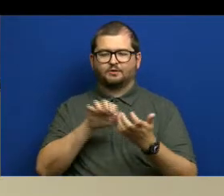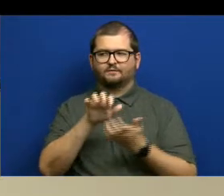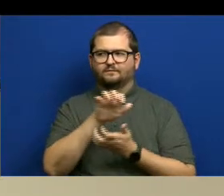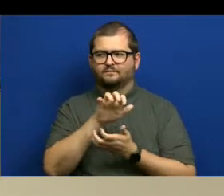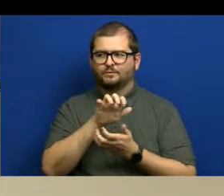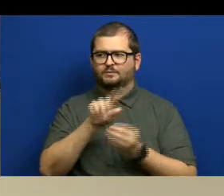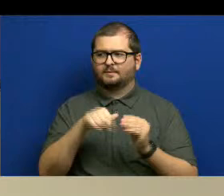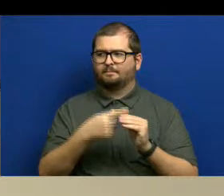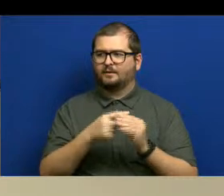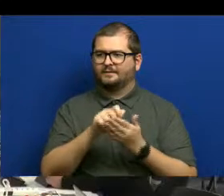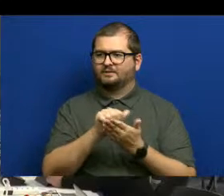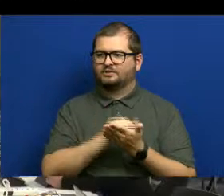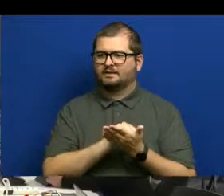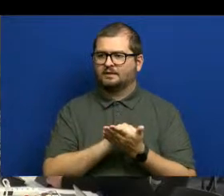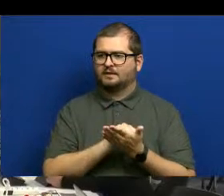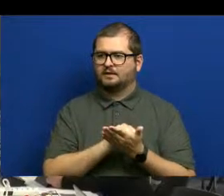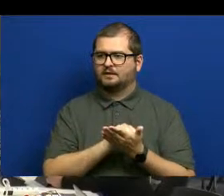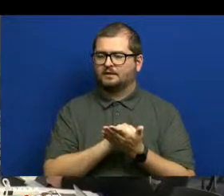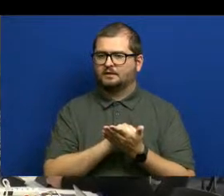with the agenda.